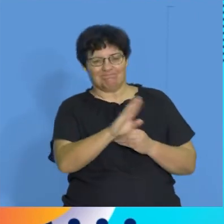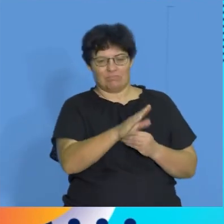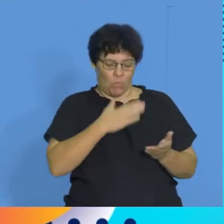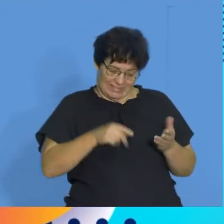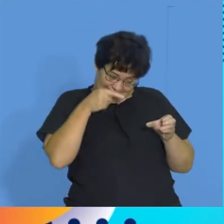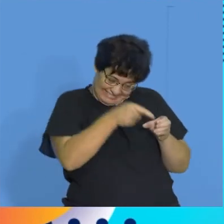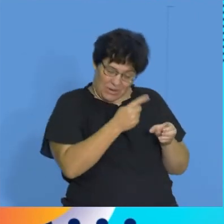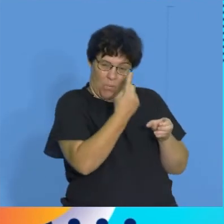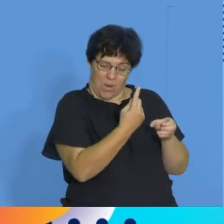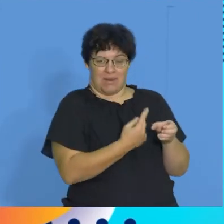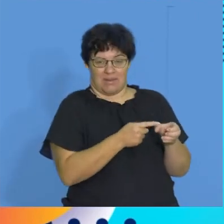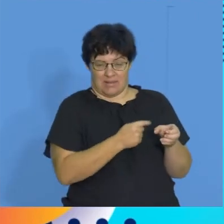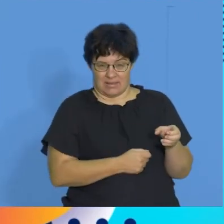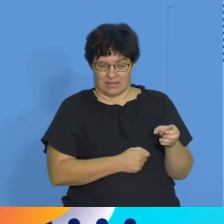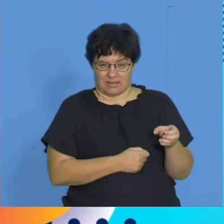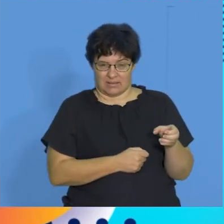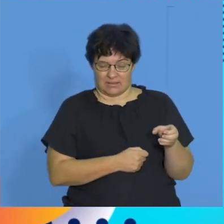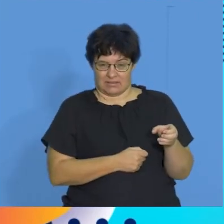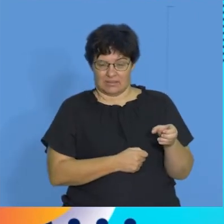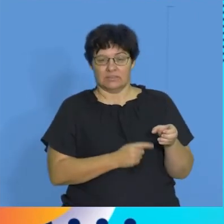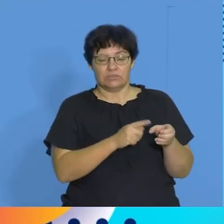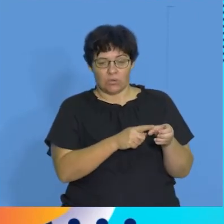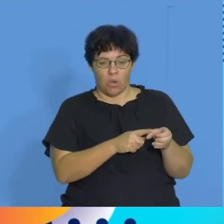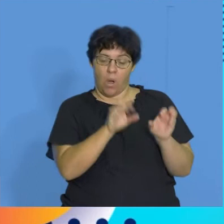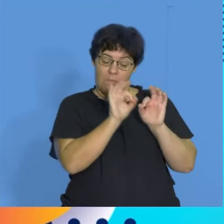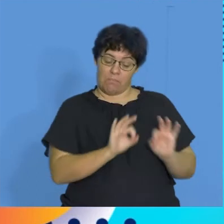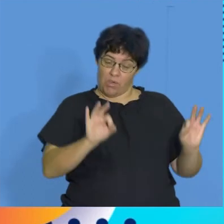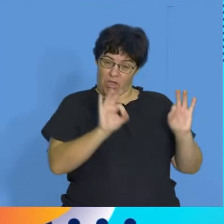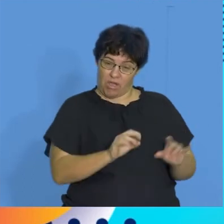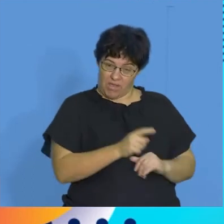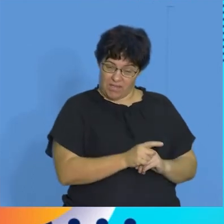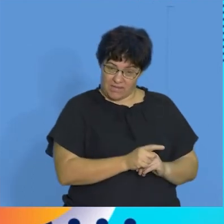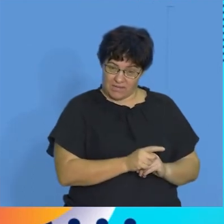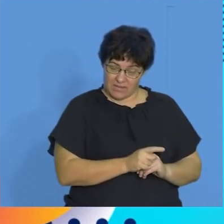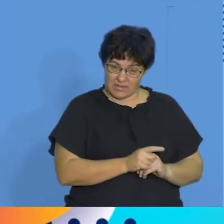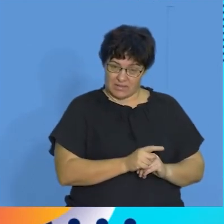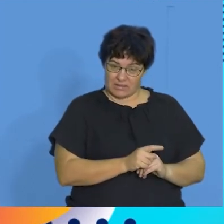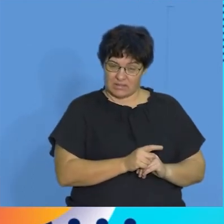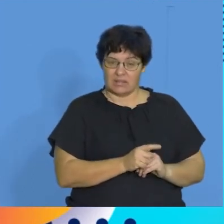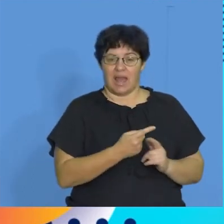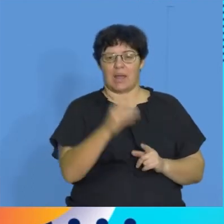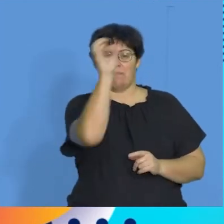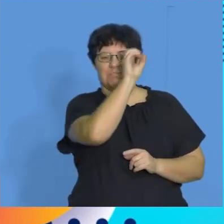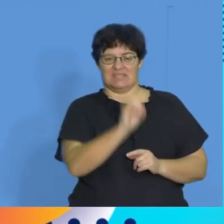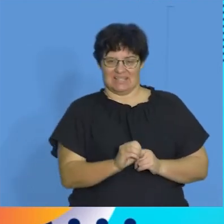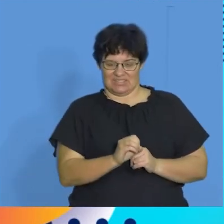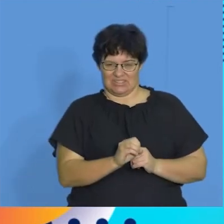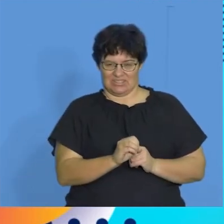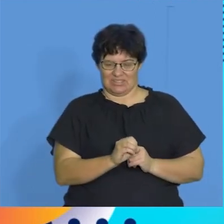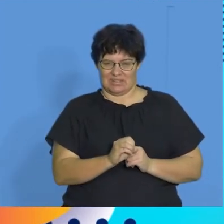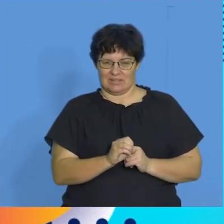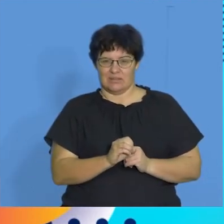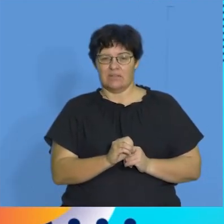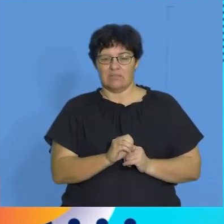of the pure substance in the sample, as expressed as a percentage in terms of the